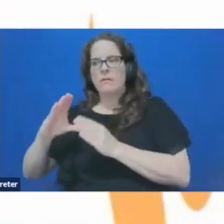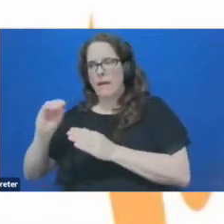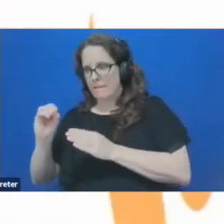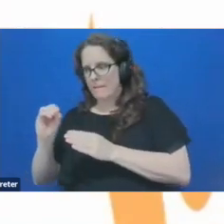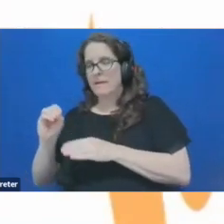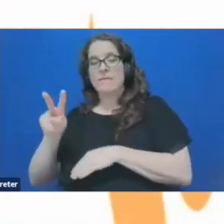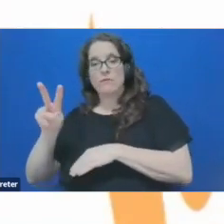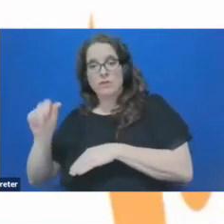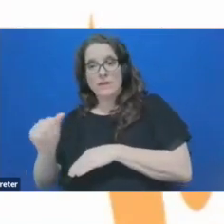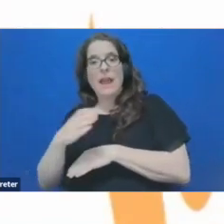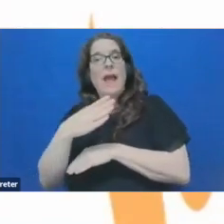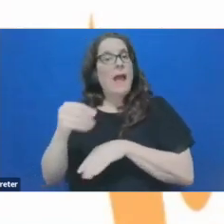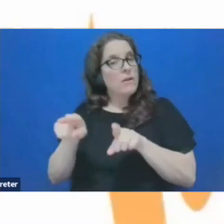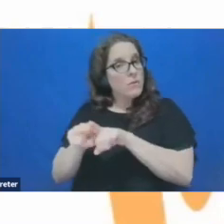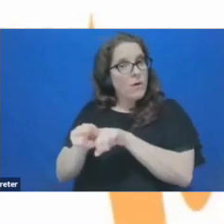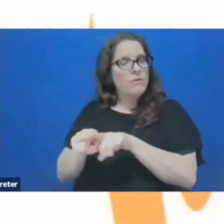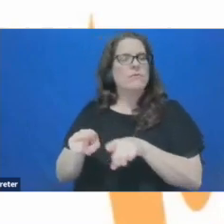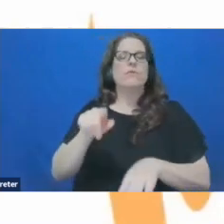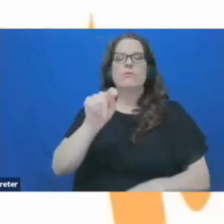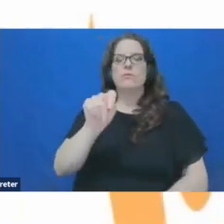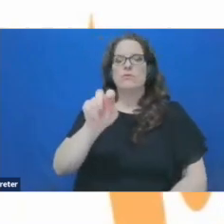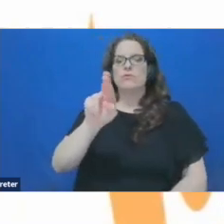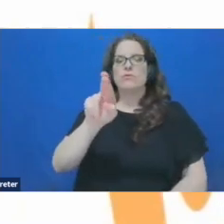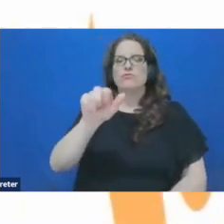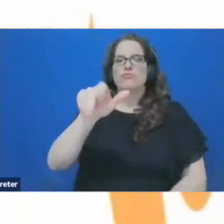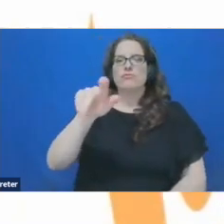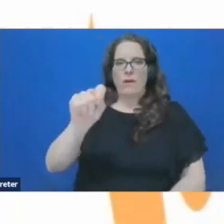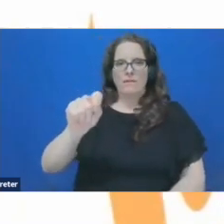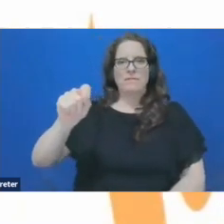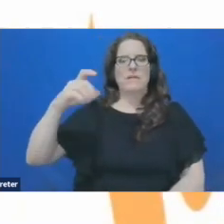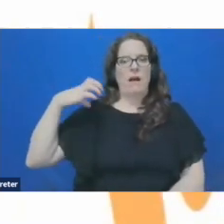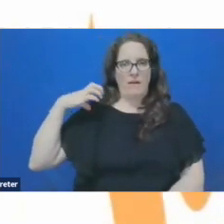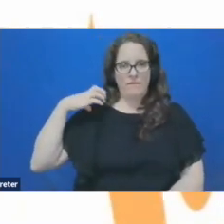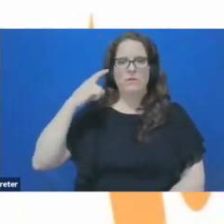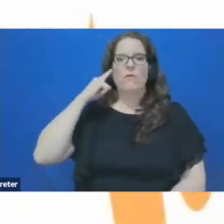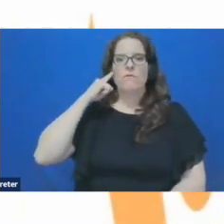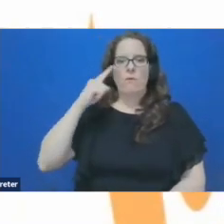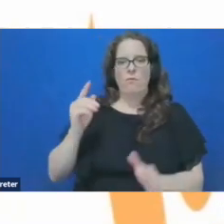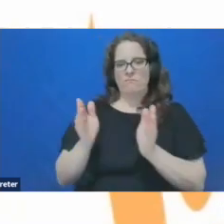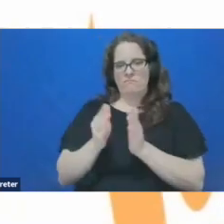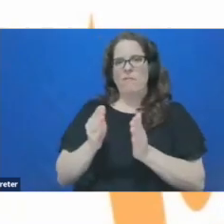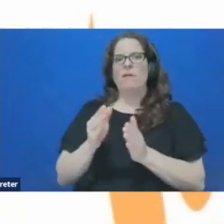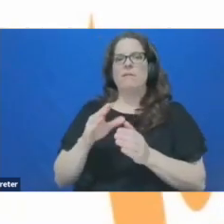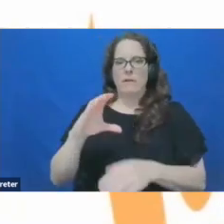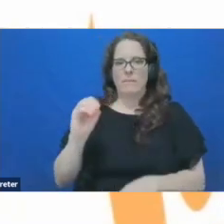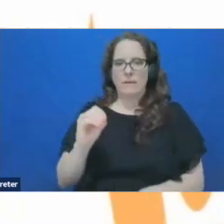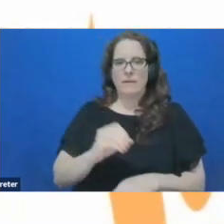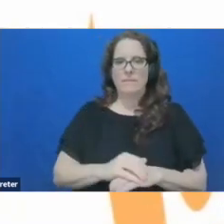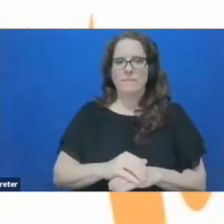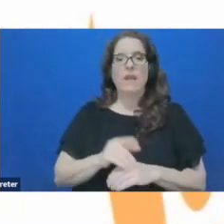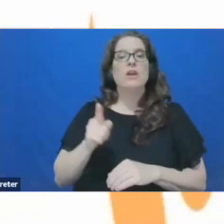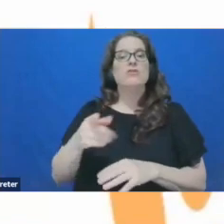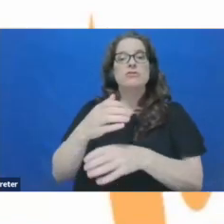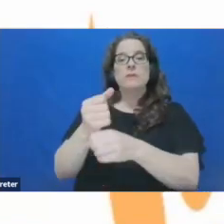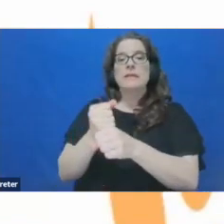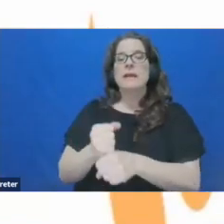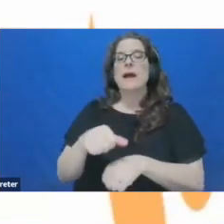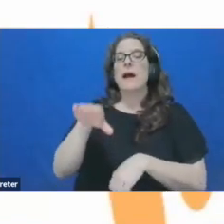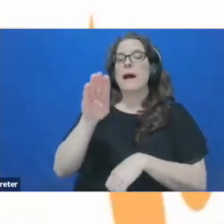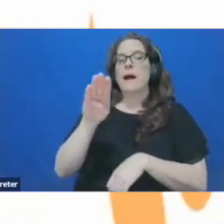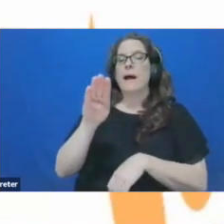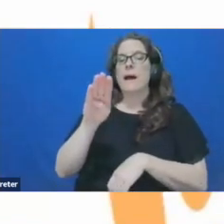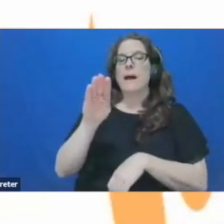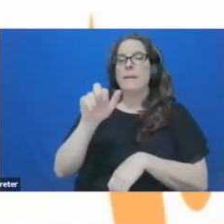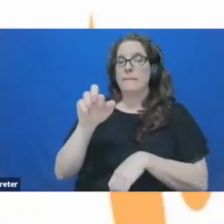company. Debbie received her bachelor's degree from Mount St. Mary's University, her doctorate degree from University of